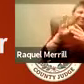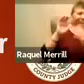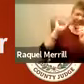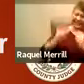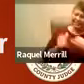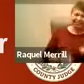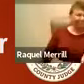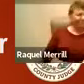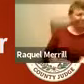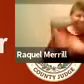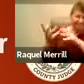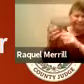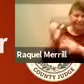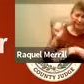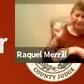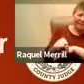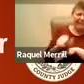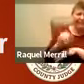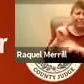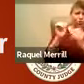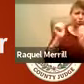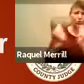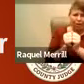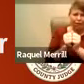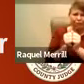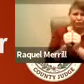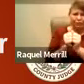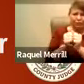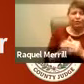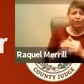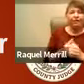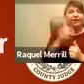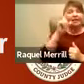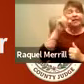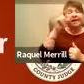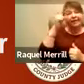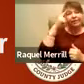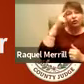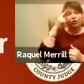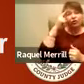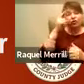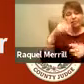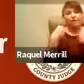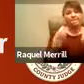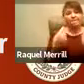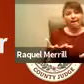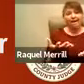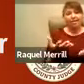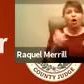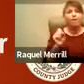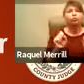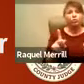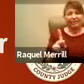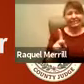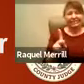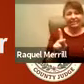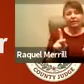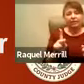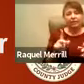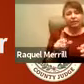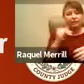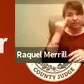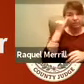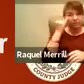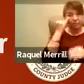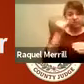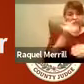put it out. I mean, beat it together. The governor has provided an opportunity that if somebody does